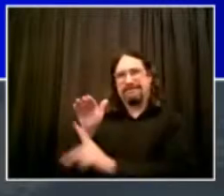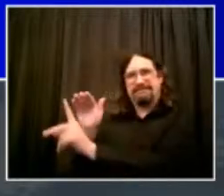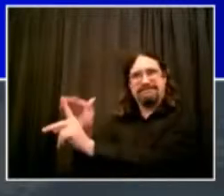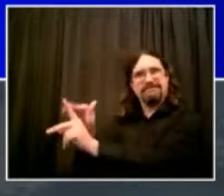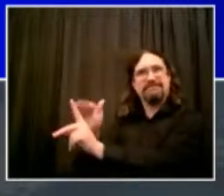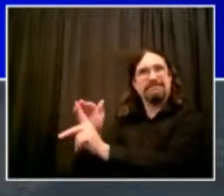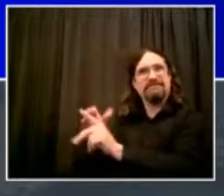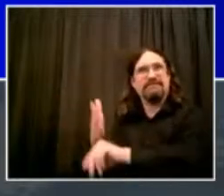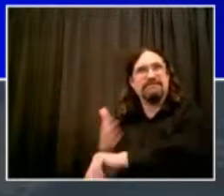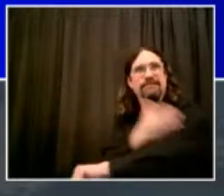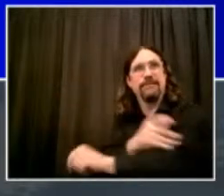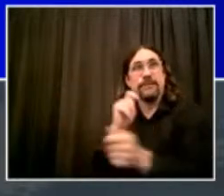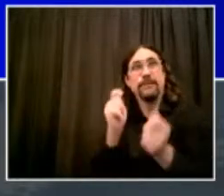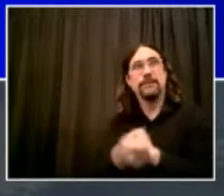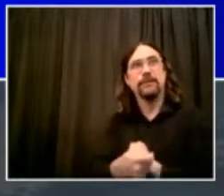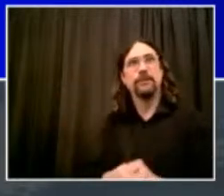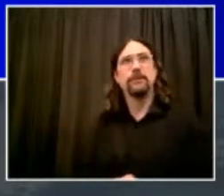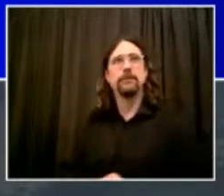back strong.